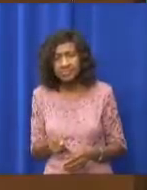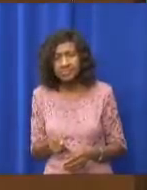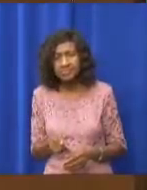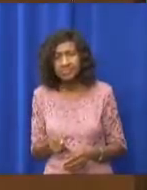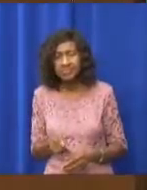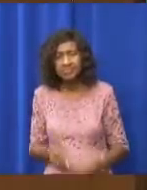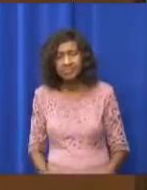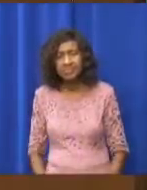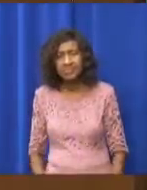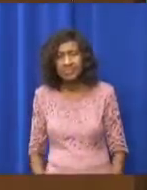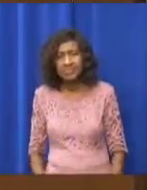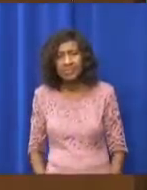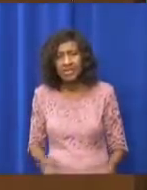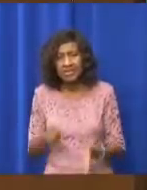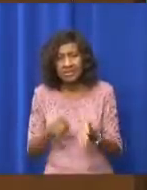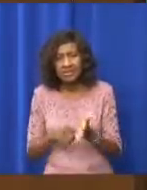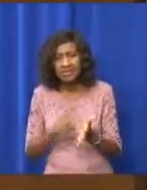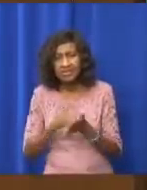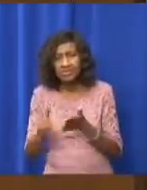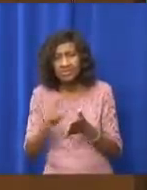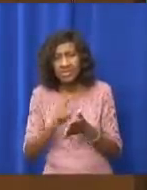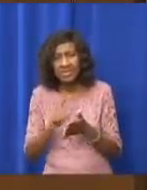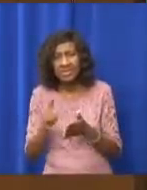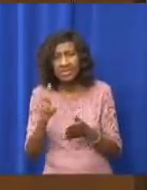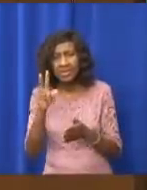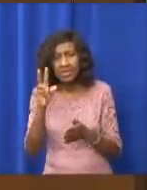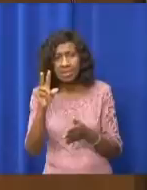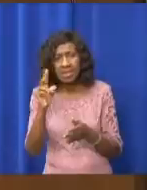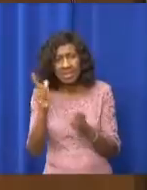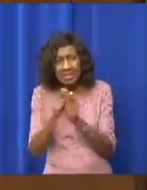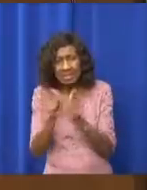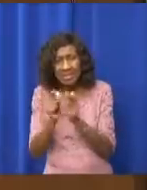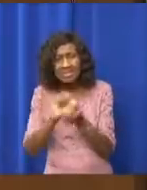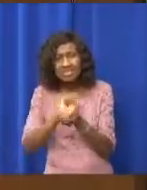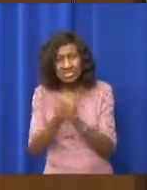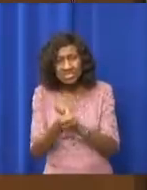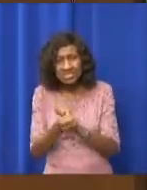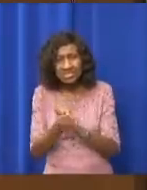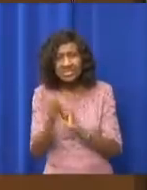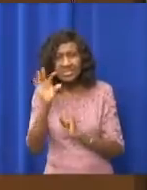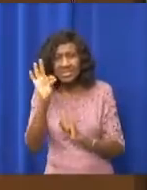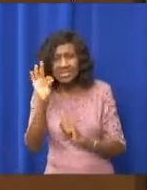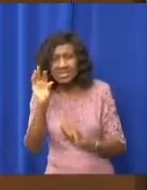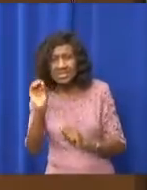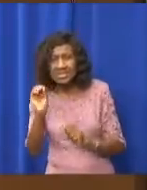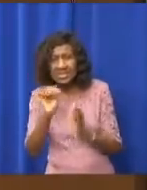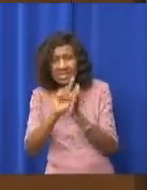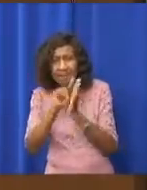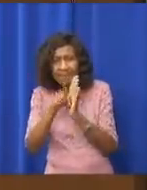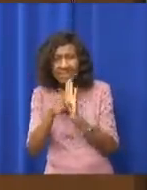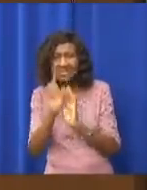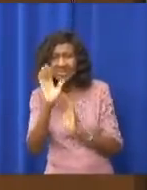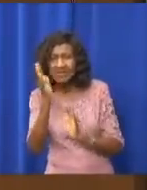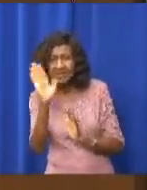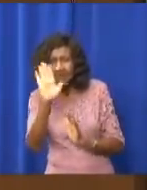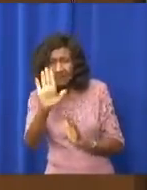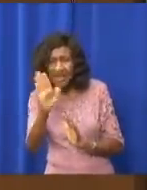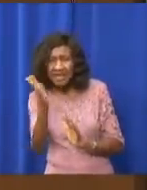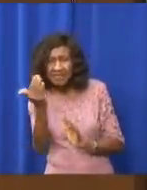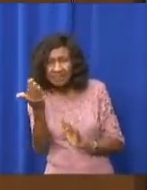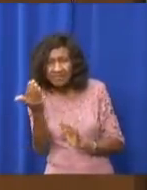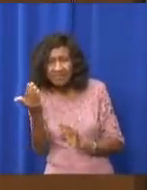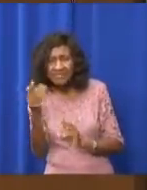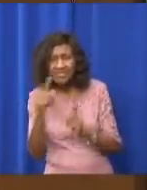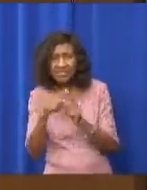break down the complexity. This weekend, very little changes. You have a period of 90 minutes between 5:15 a.m.